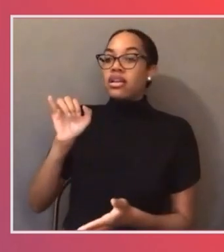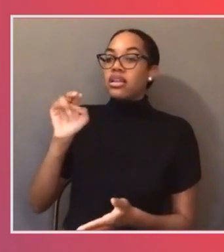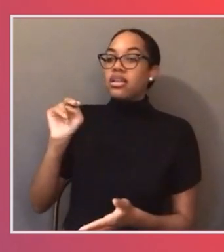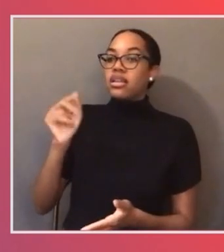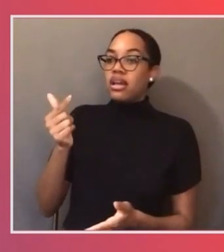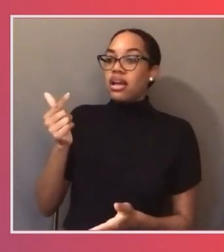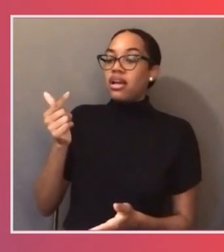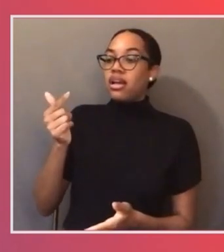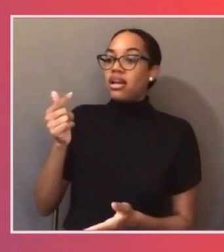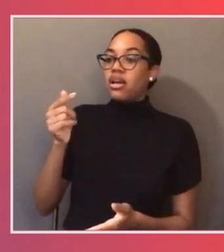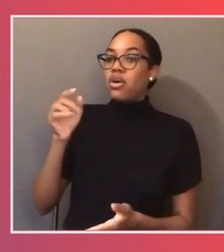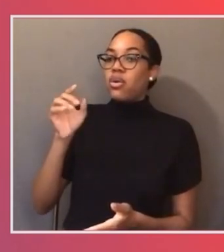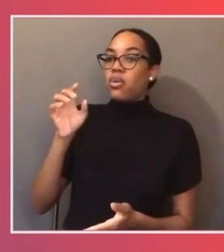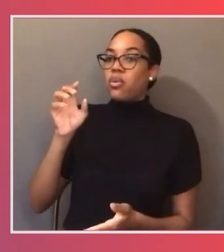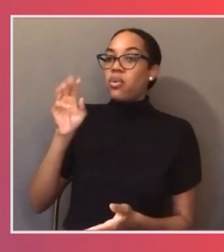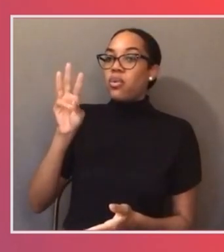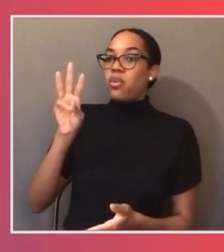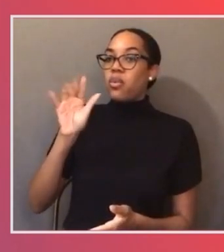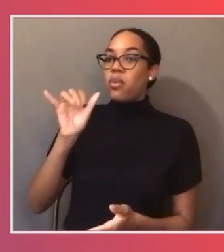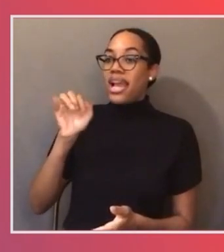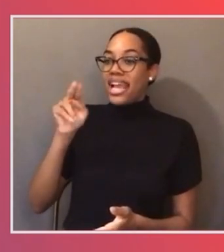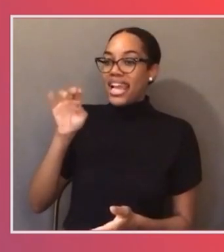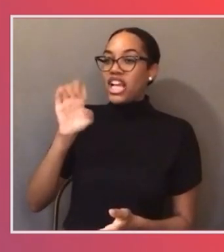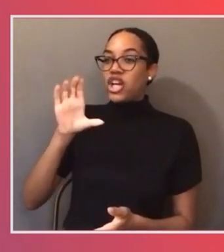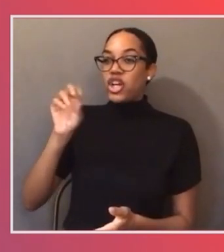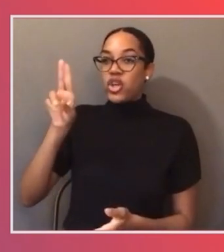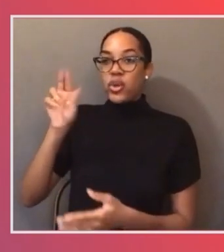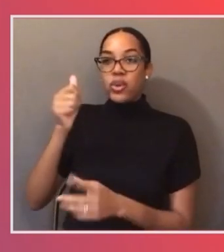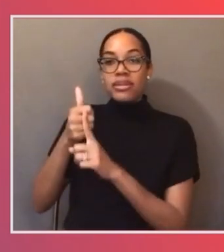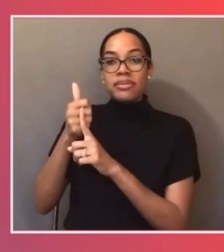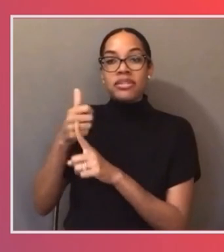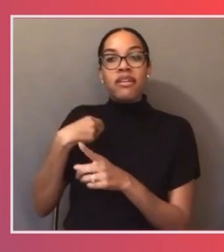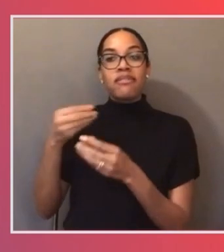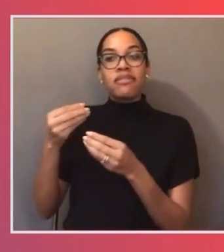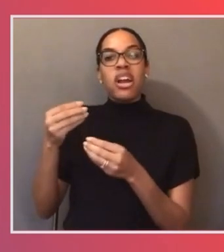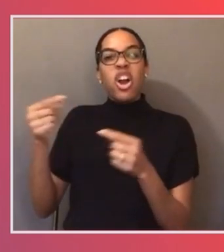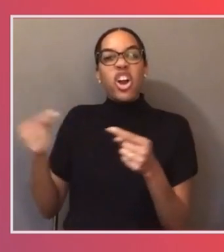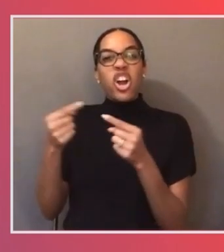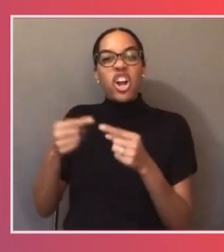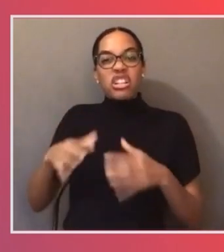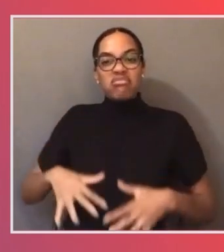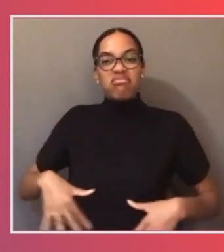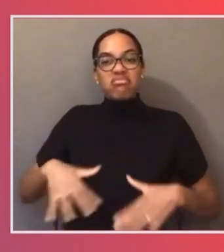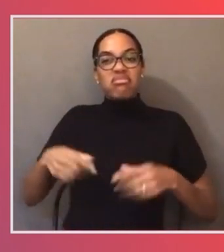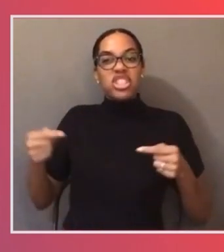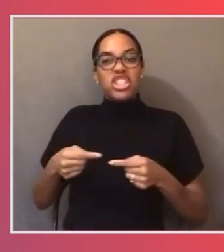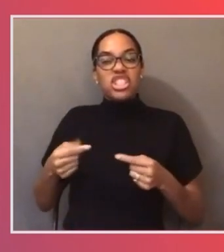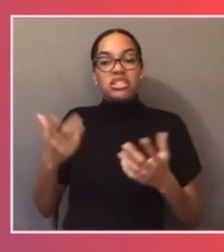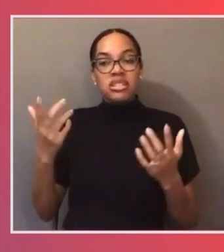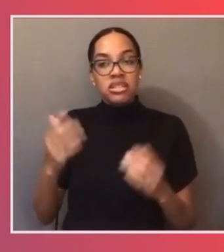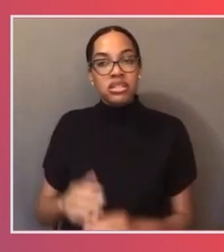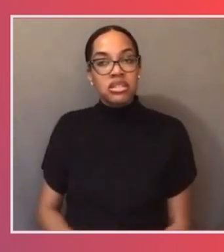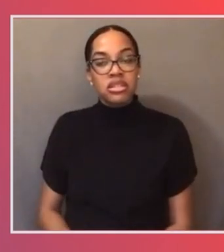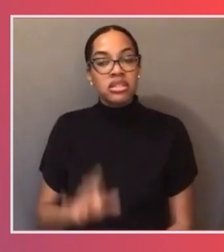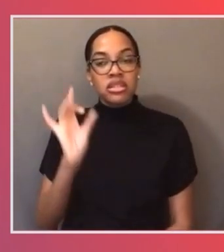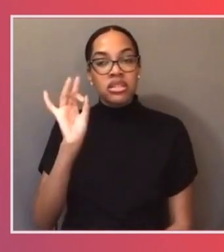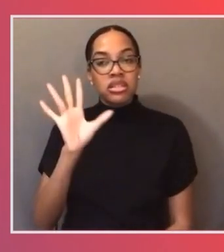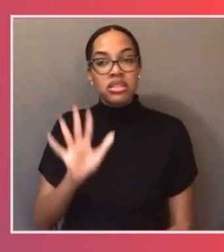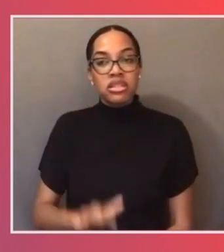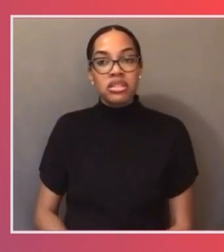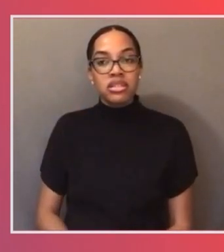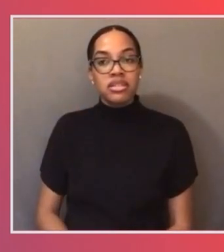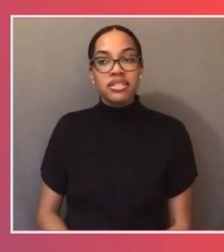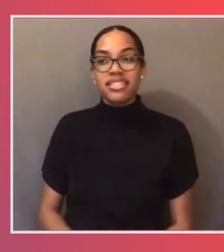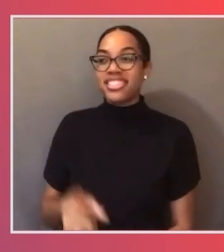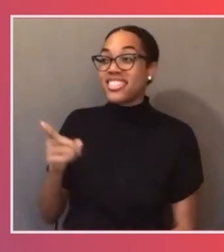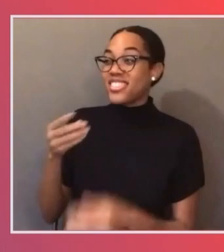You're on a 2-game losing streak here, Paul. You got to turn around, man. I really got to turn it around. Have you voted